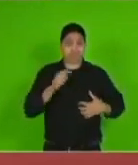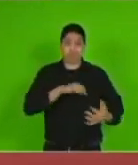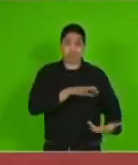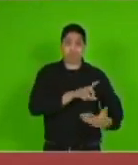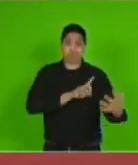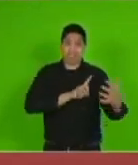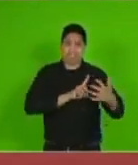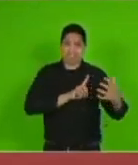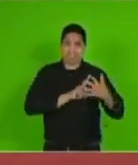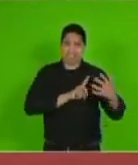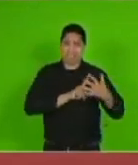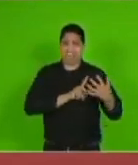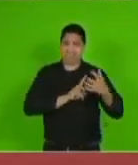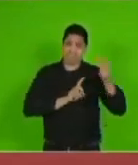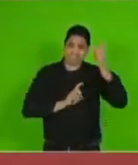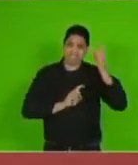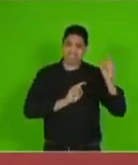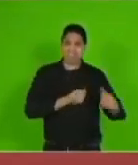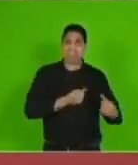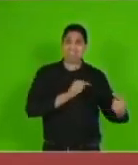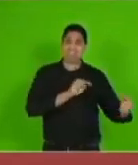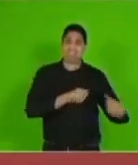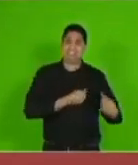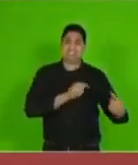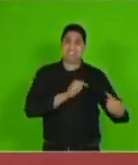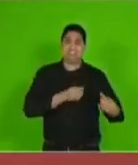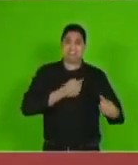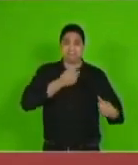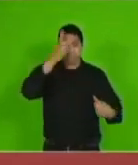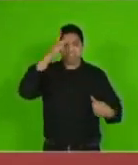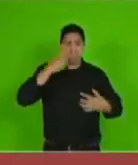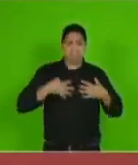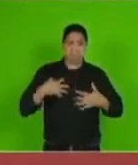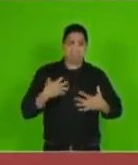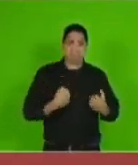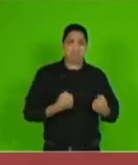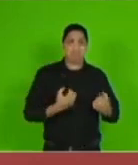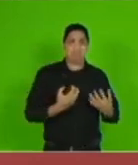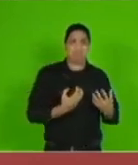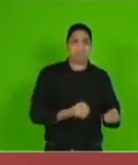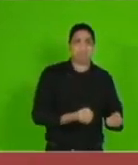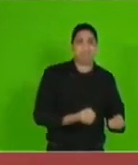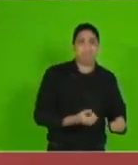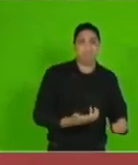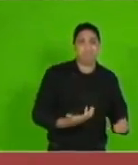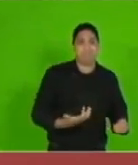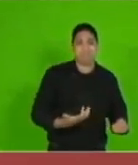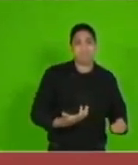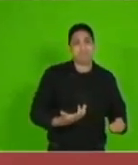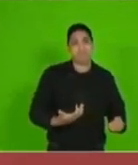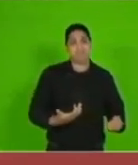the night, they are walking around and they are awake during this time of sin.